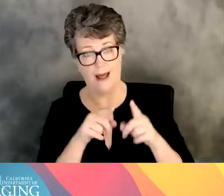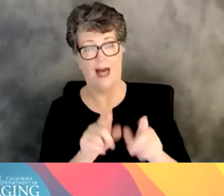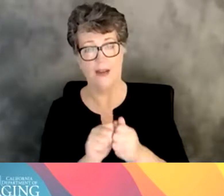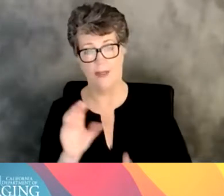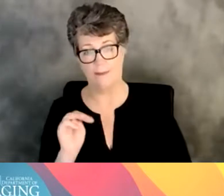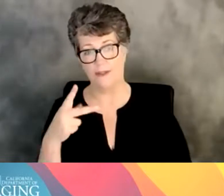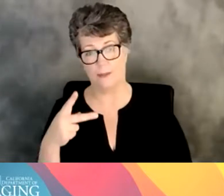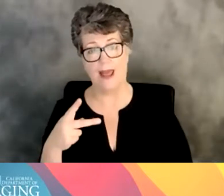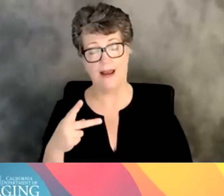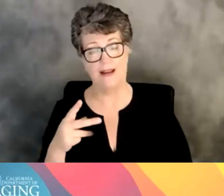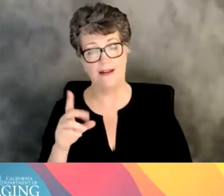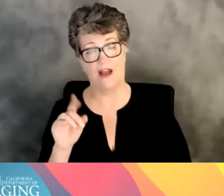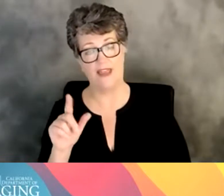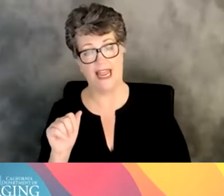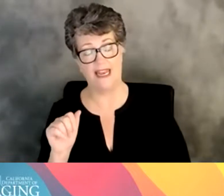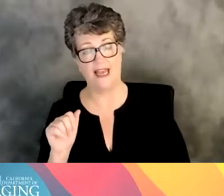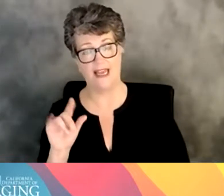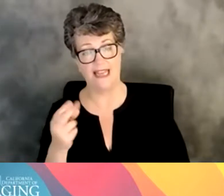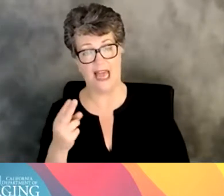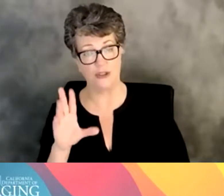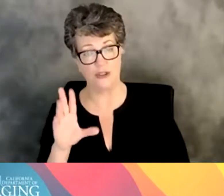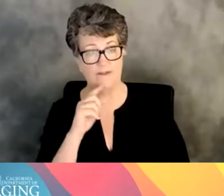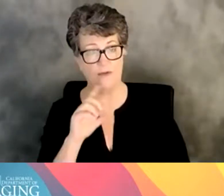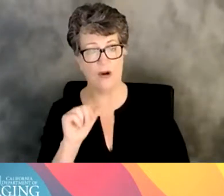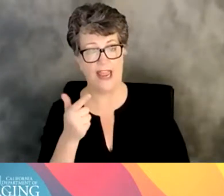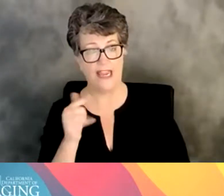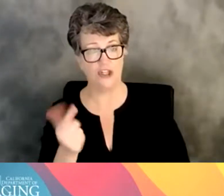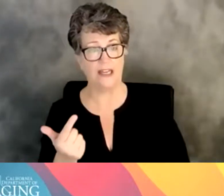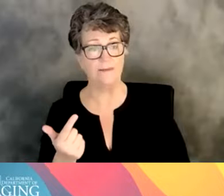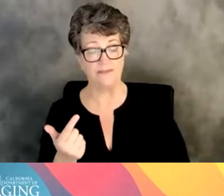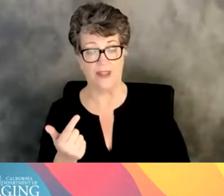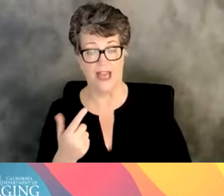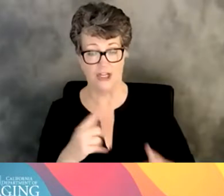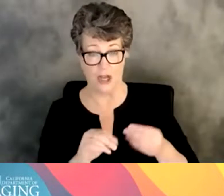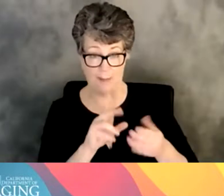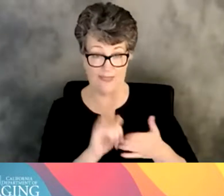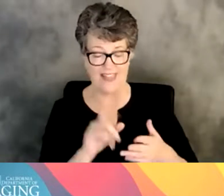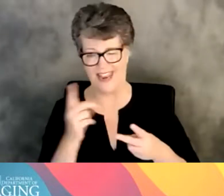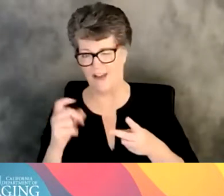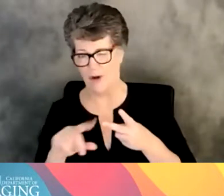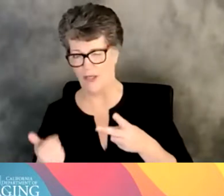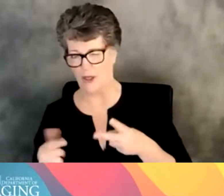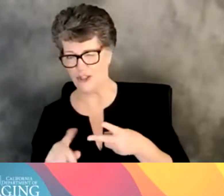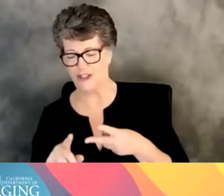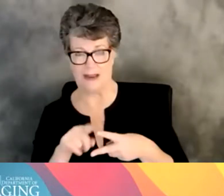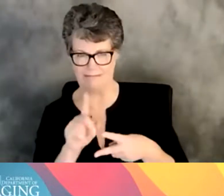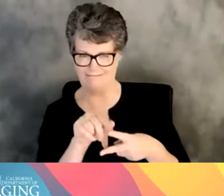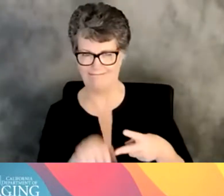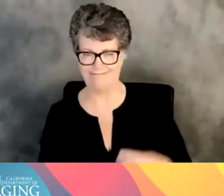plan, this data dashboard, aging dashboard. If you could speak to that. So I'll start with that question, then I have one other very quick question after